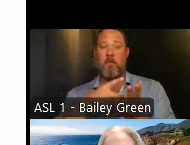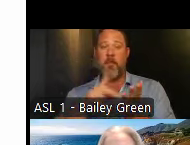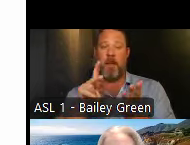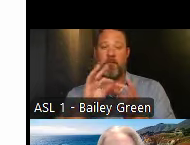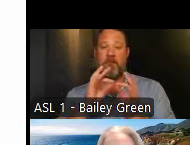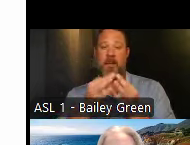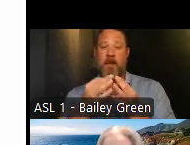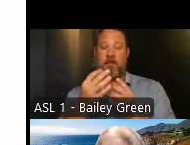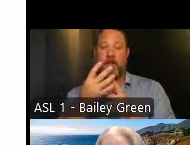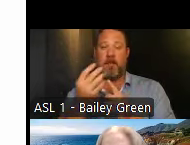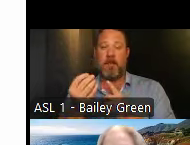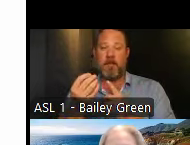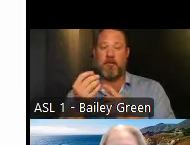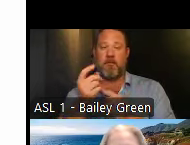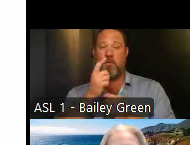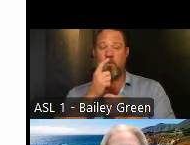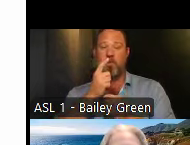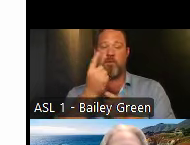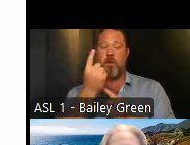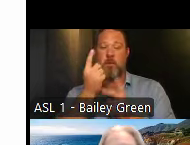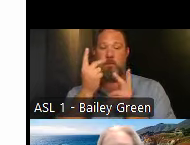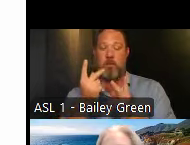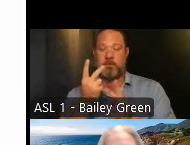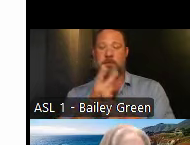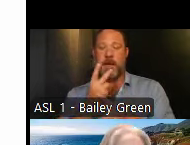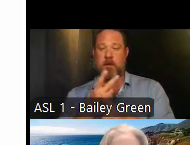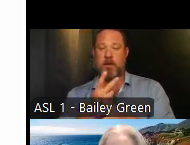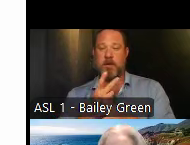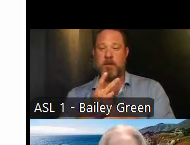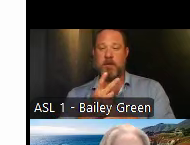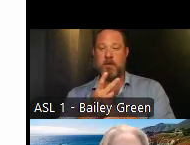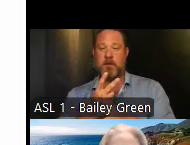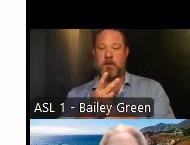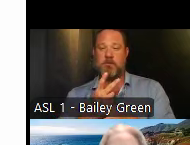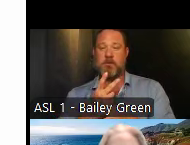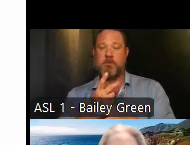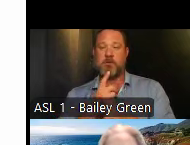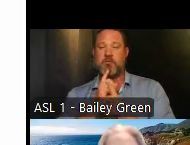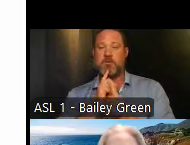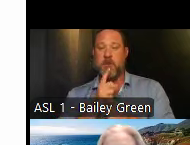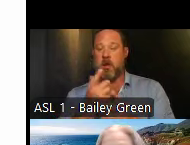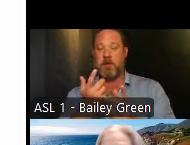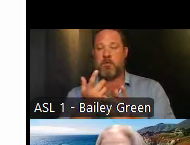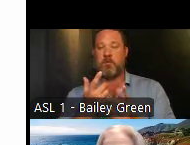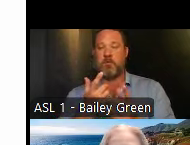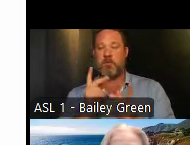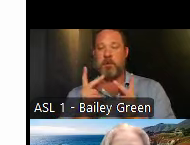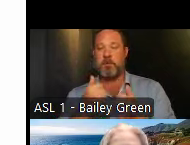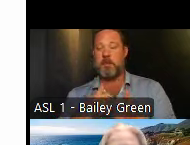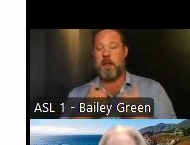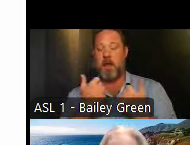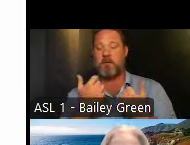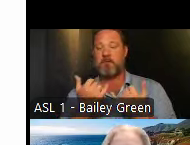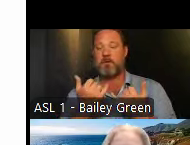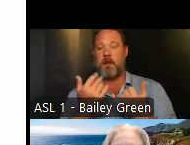to include someone who is the designated person caring for someone, just responding to the reality of people's lives today, a